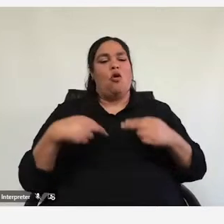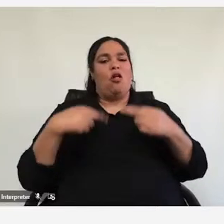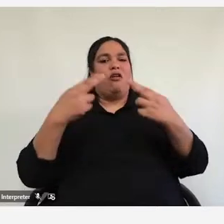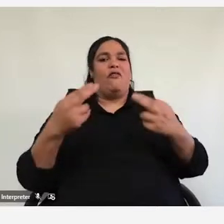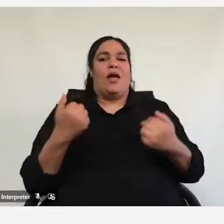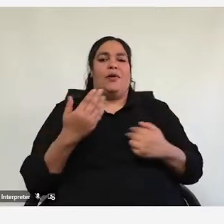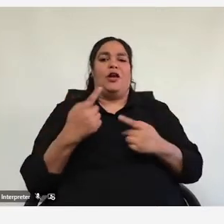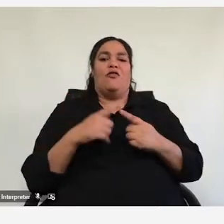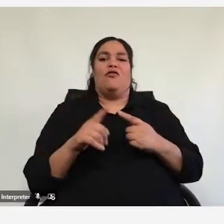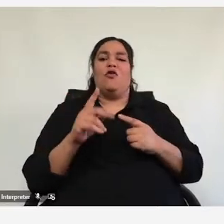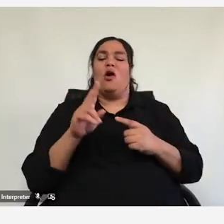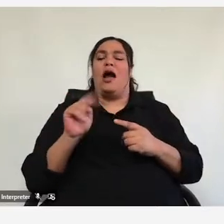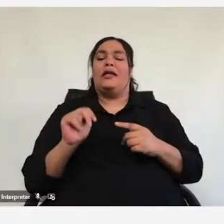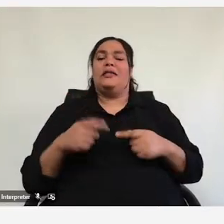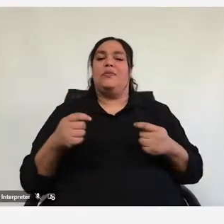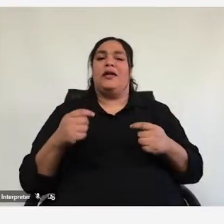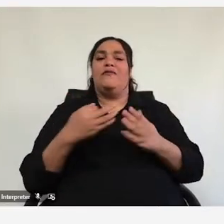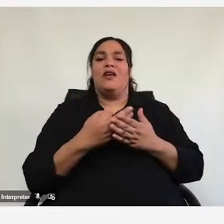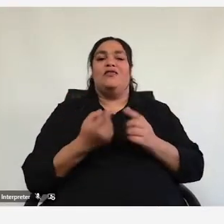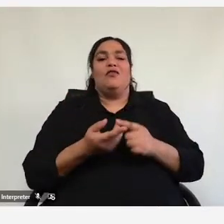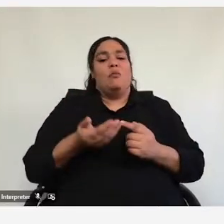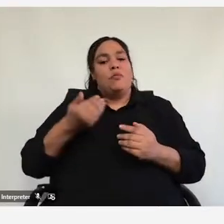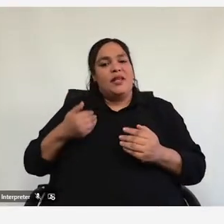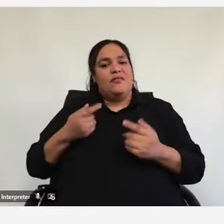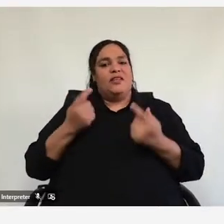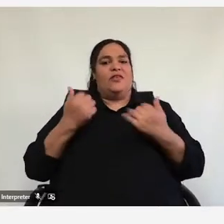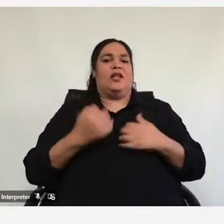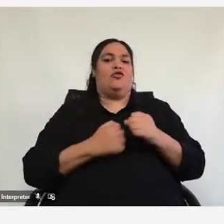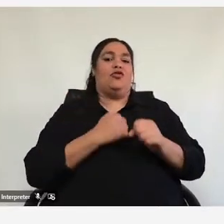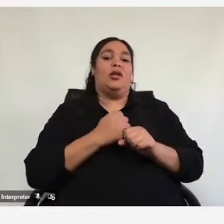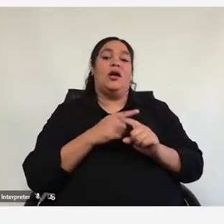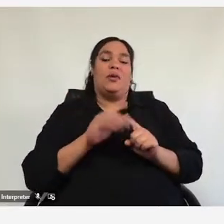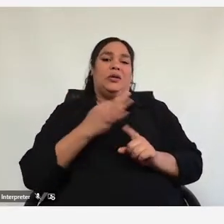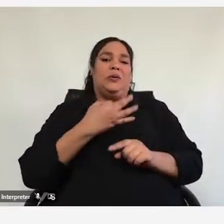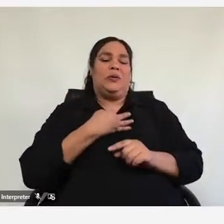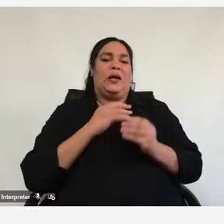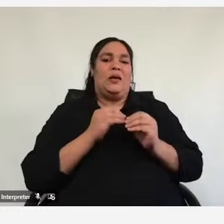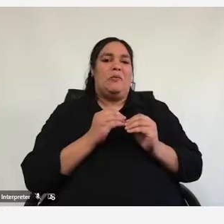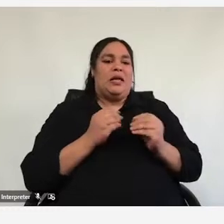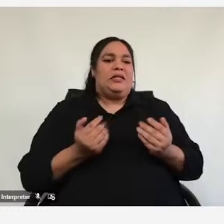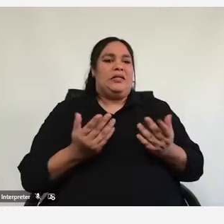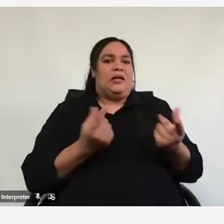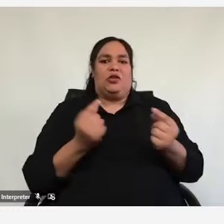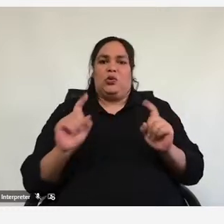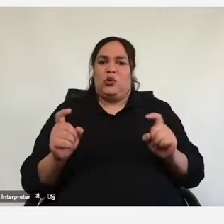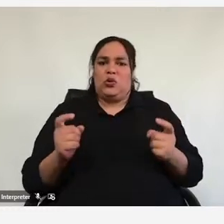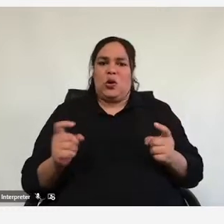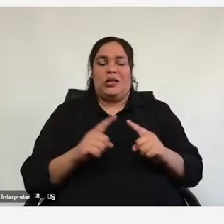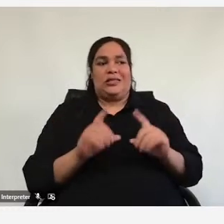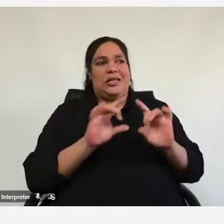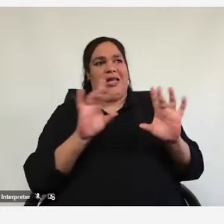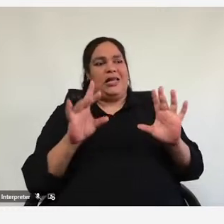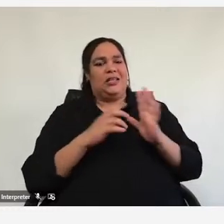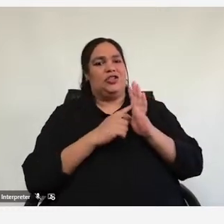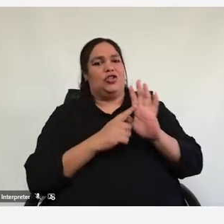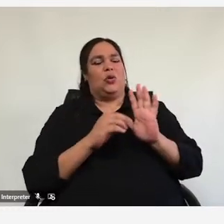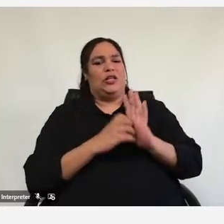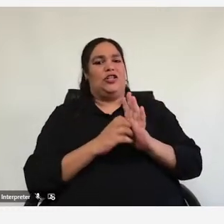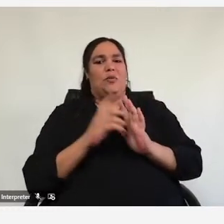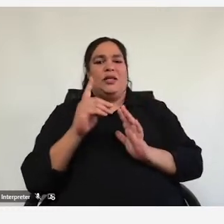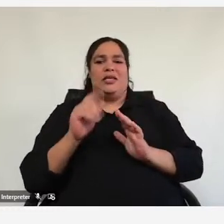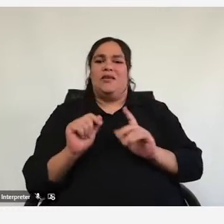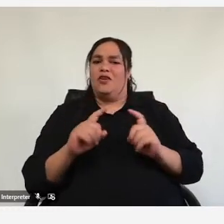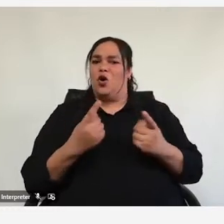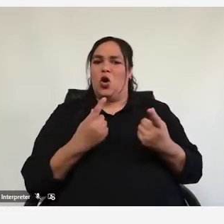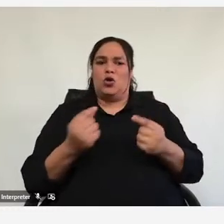for unspent funds from the previous financial year, further jeopardizing service delivery. This is a clear example of the DA's